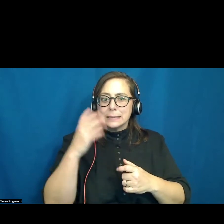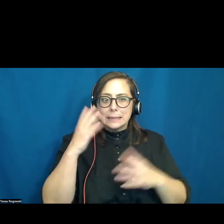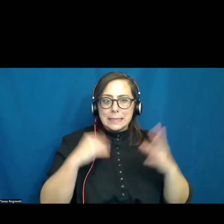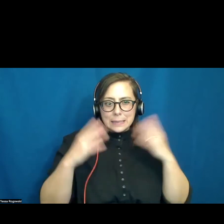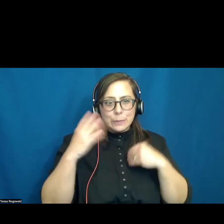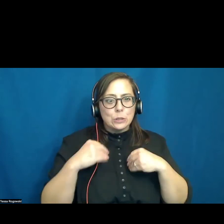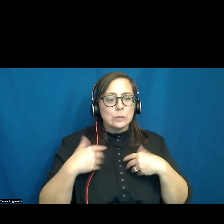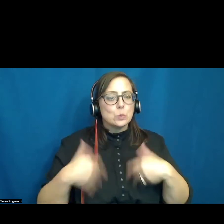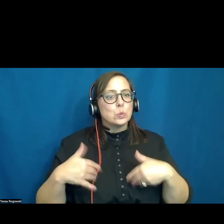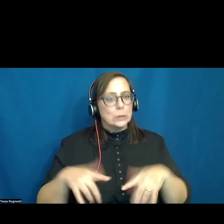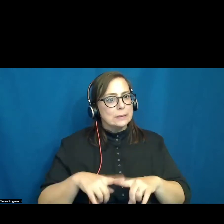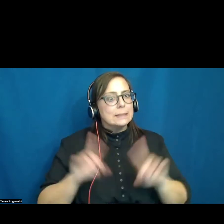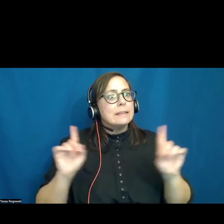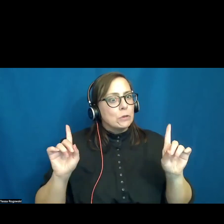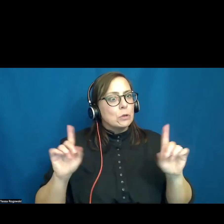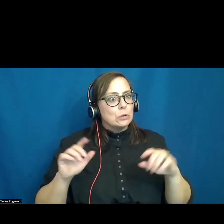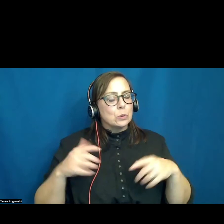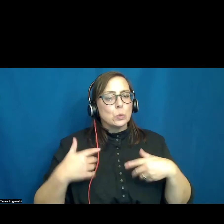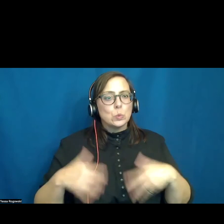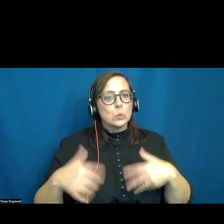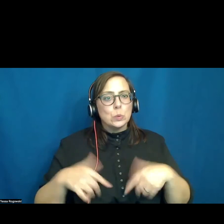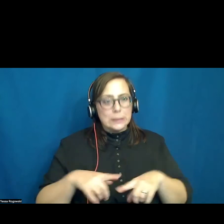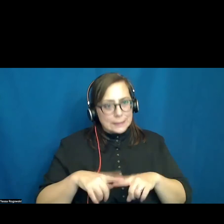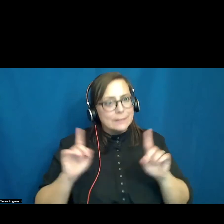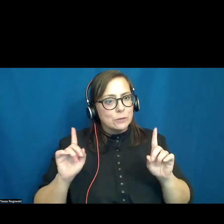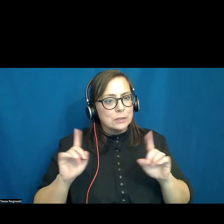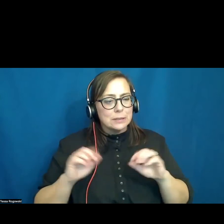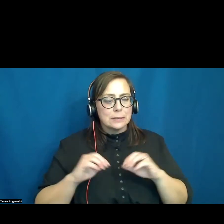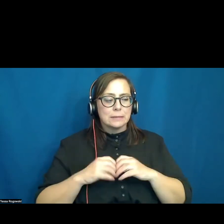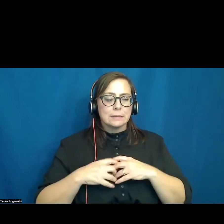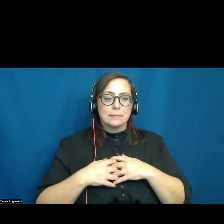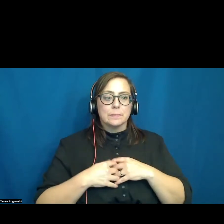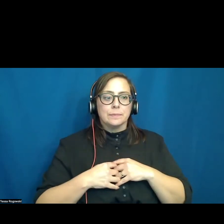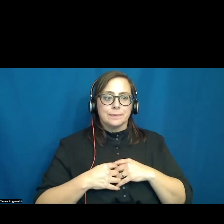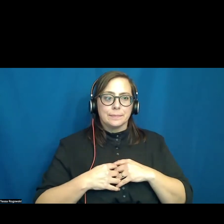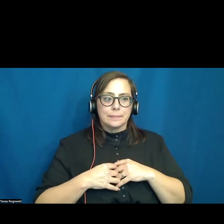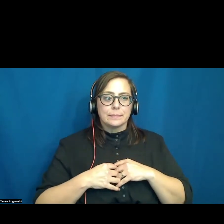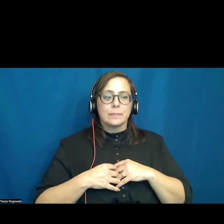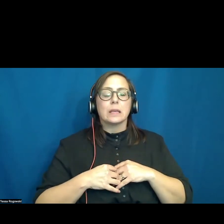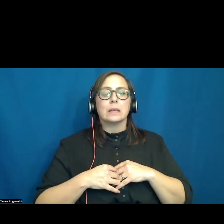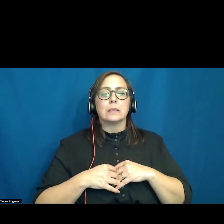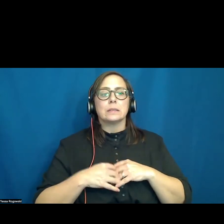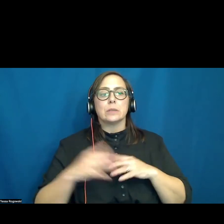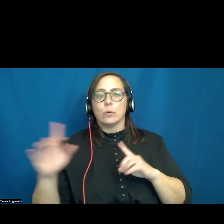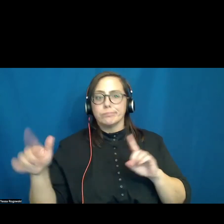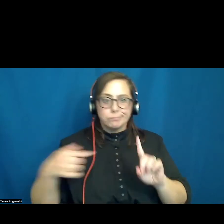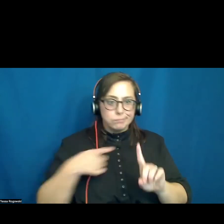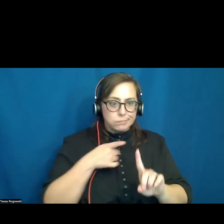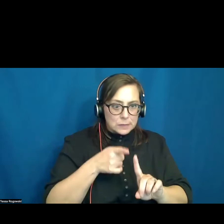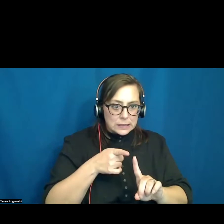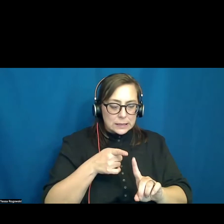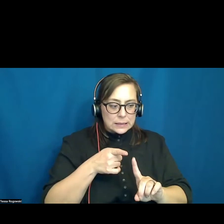of like really difficult mental health struggles. So to bring this back to more